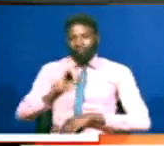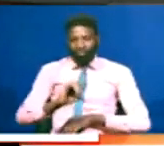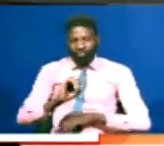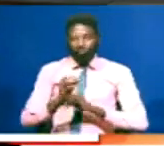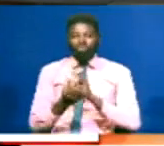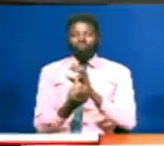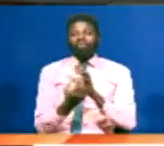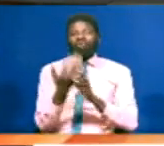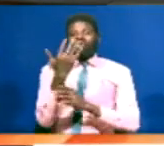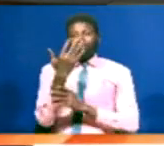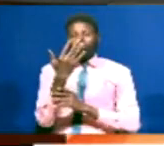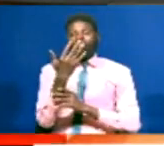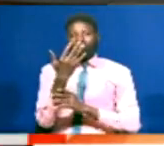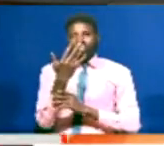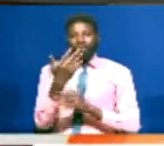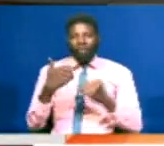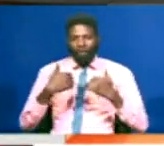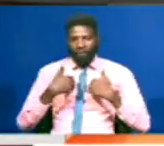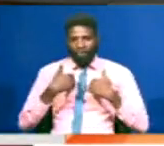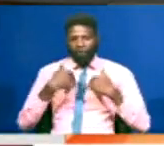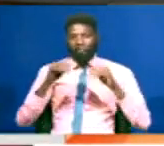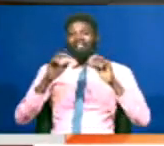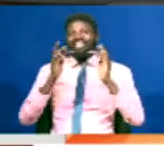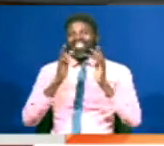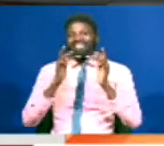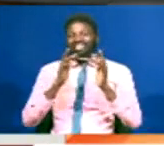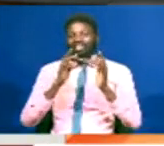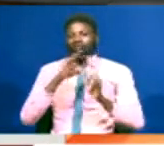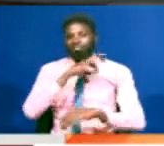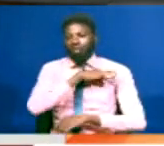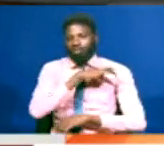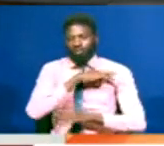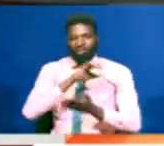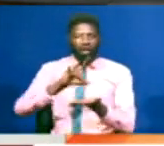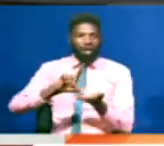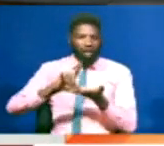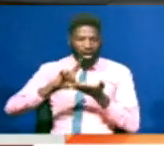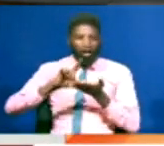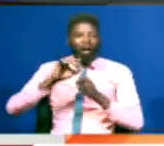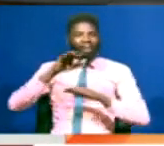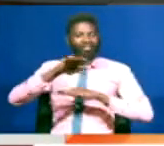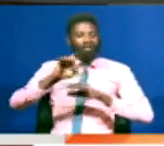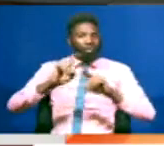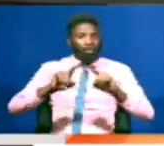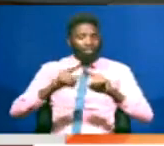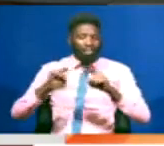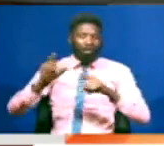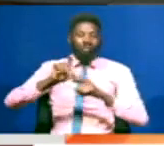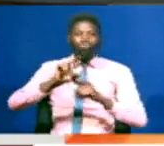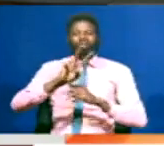driven by double-digit growth in internet income. Loans and advances rose 27% to